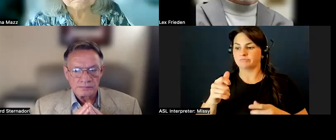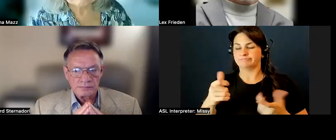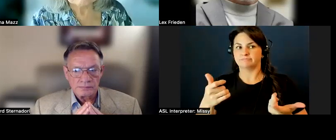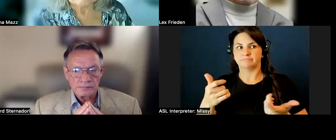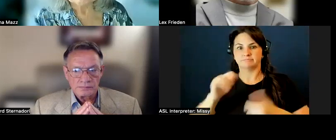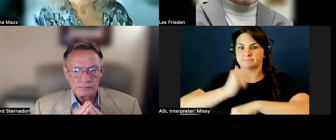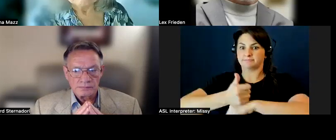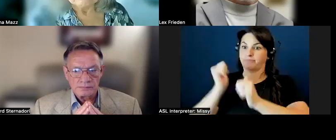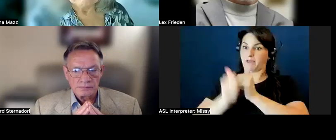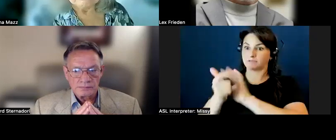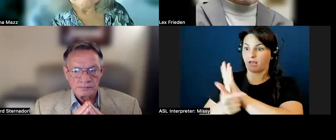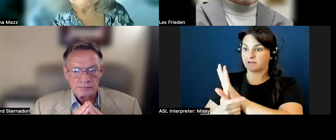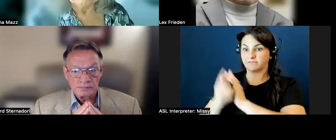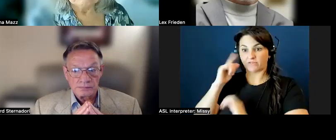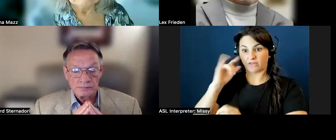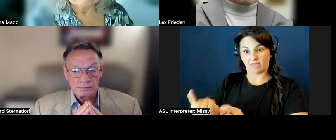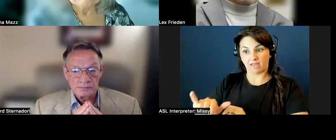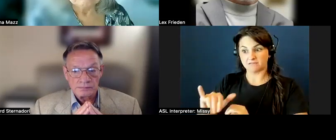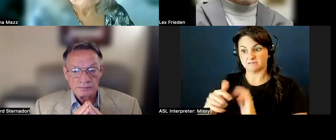somehow, people simply aren't